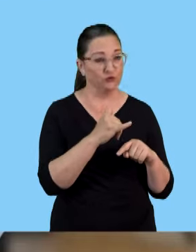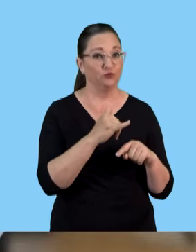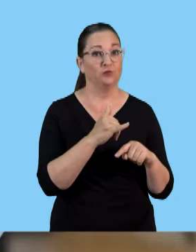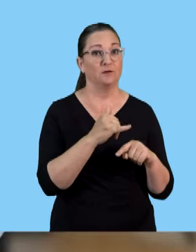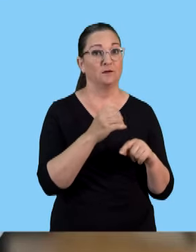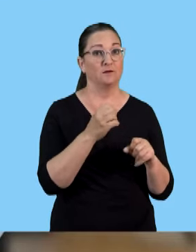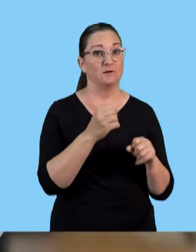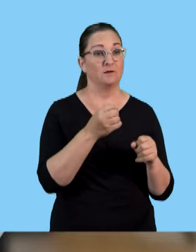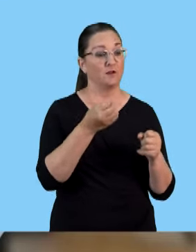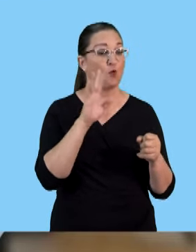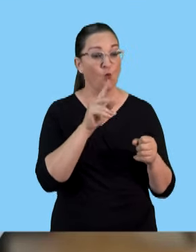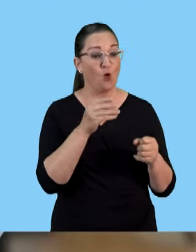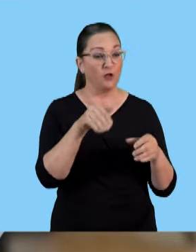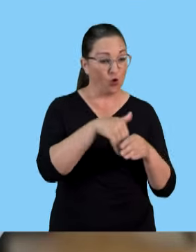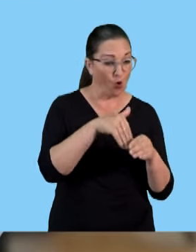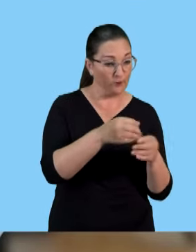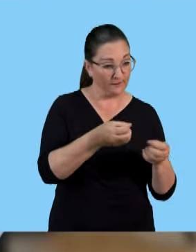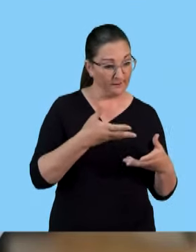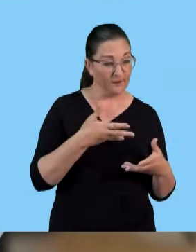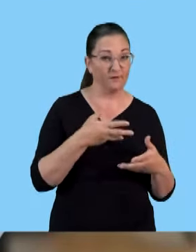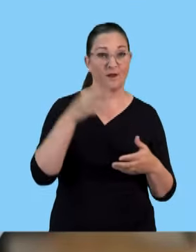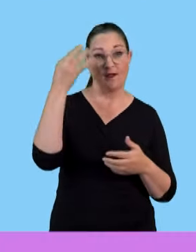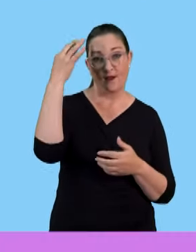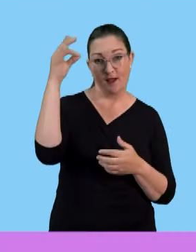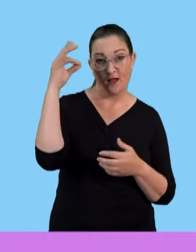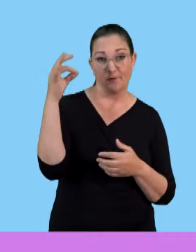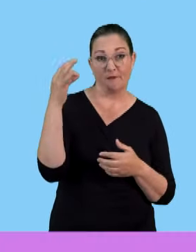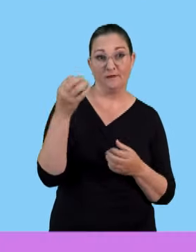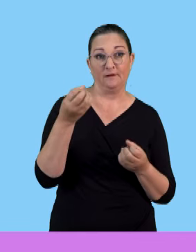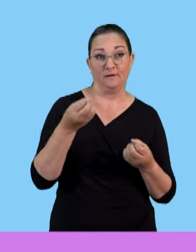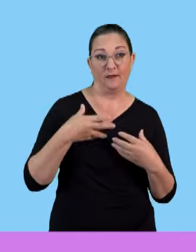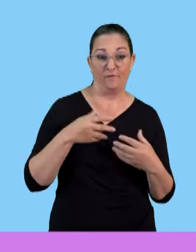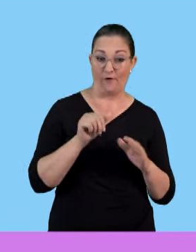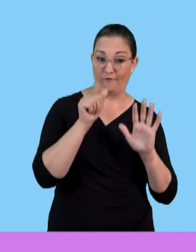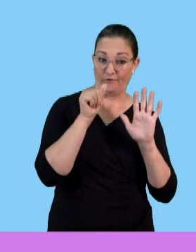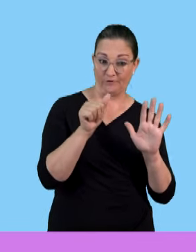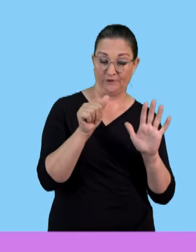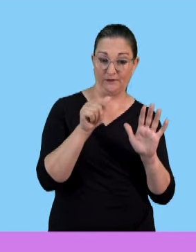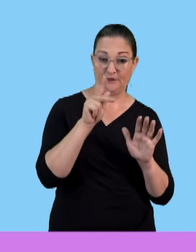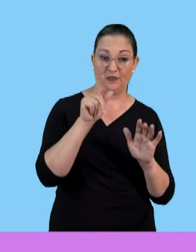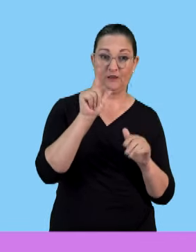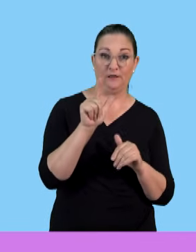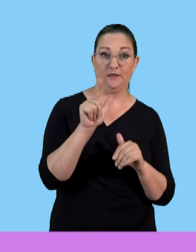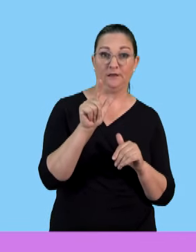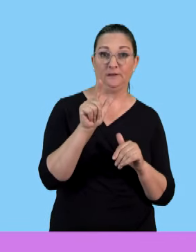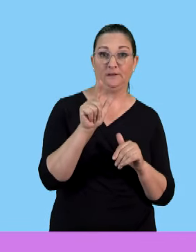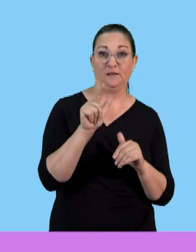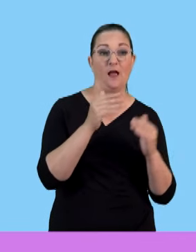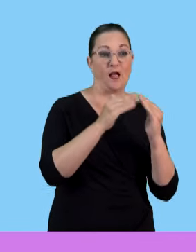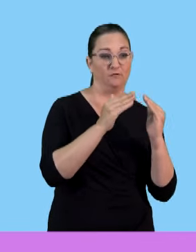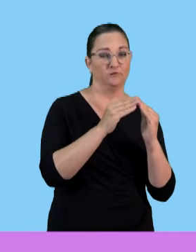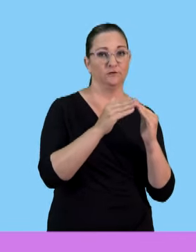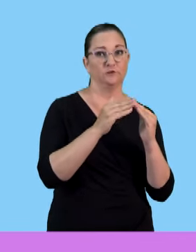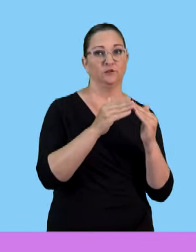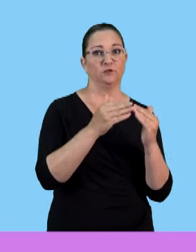always be relevant and look at the given context. So now, the government gives the first 6 kiloliters to accommodate